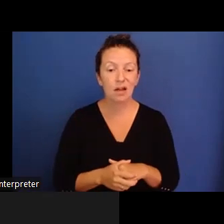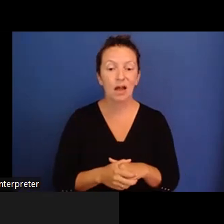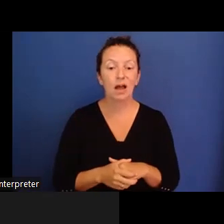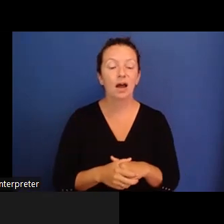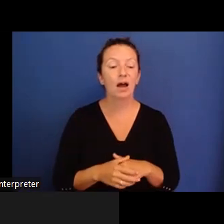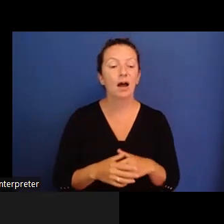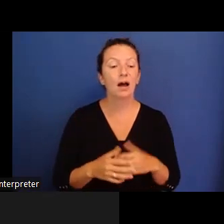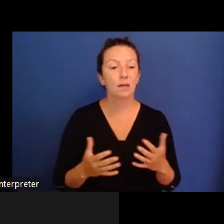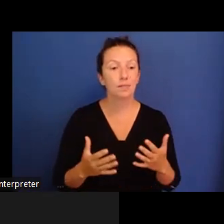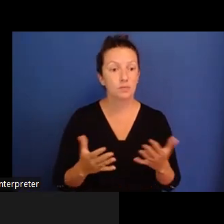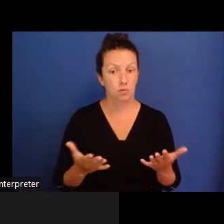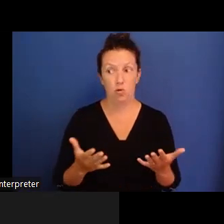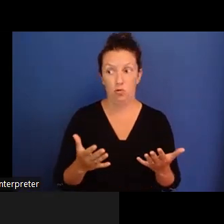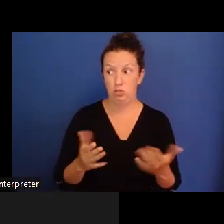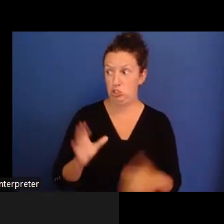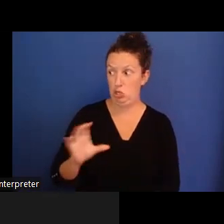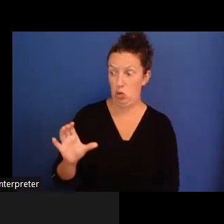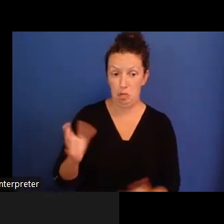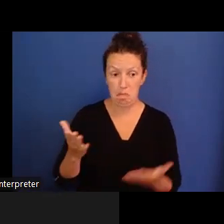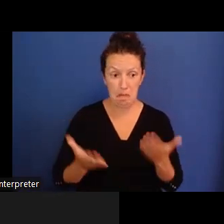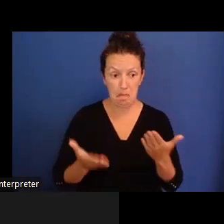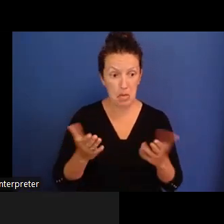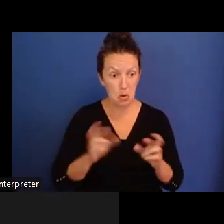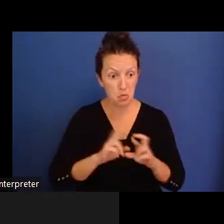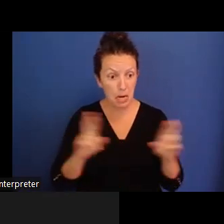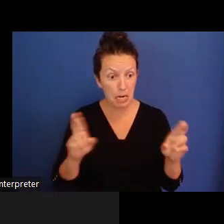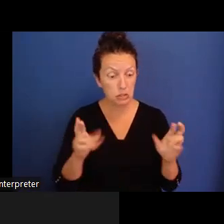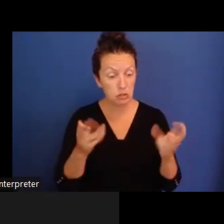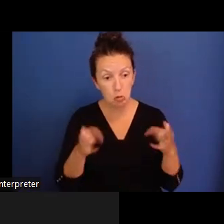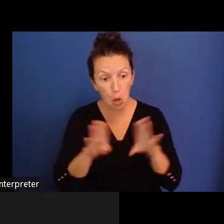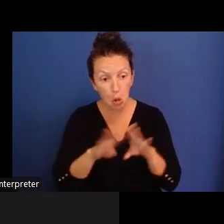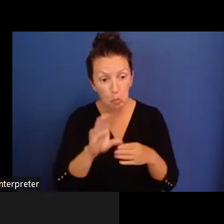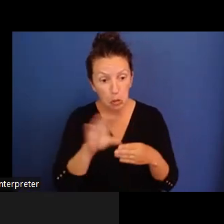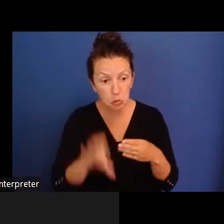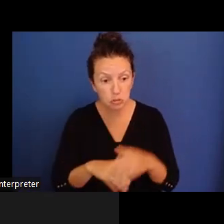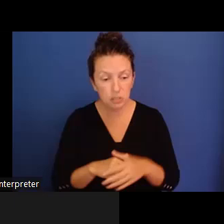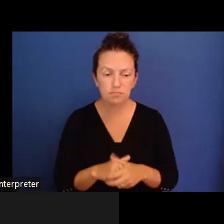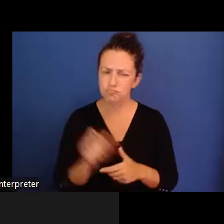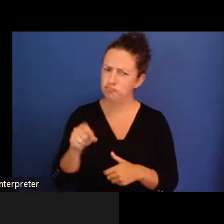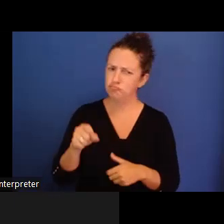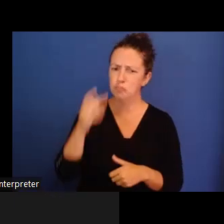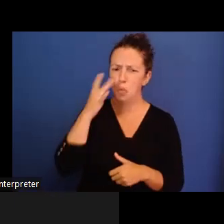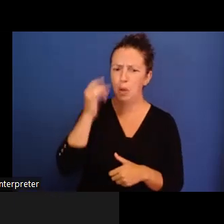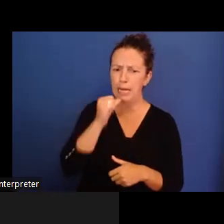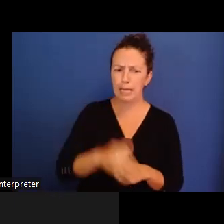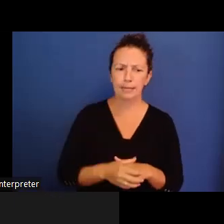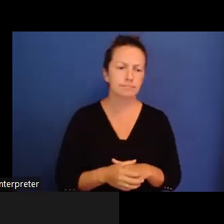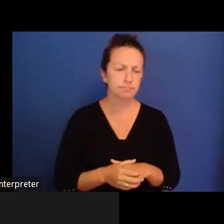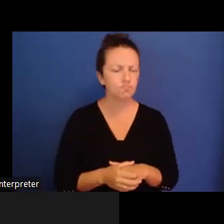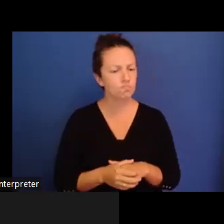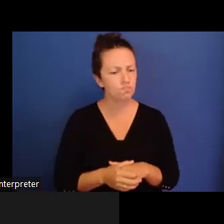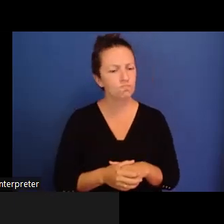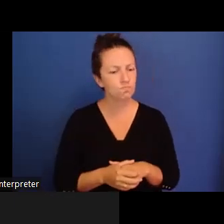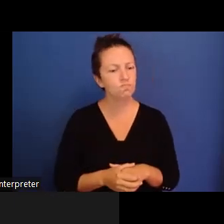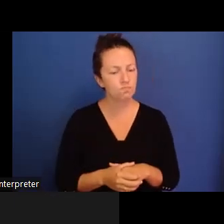suppose, Cheryl, we're just about ready for the conclusion, huh? Yeah, why not? Why not? Why Yeah, not? yeah.